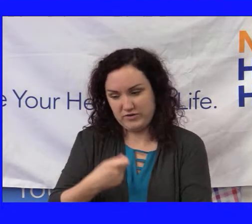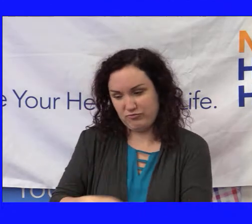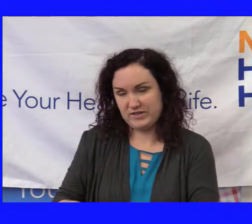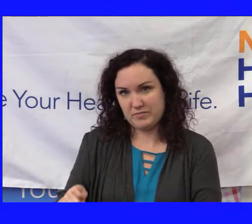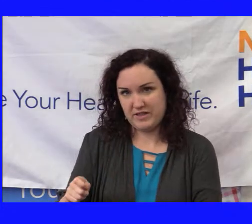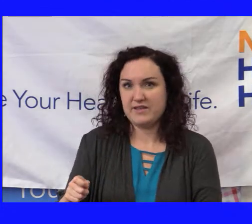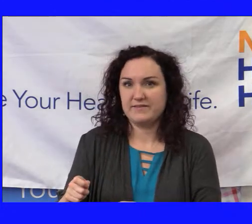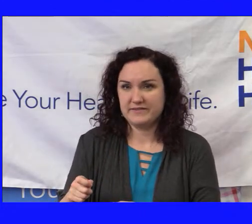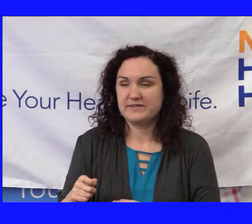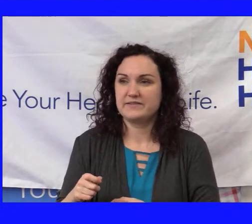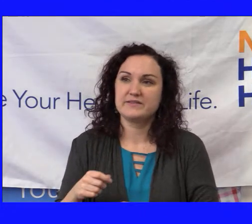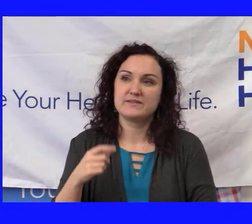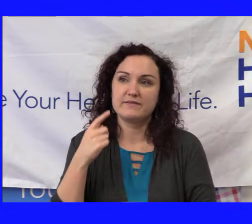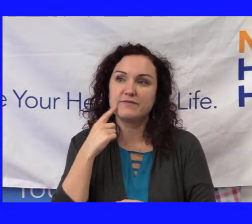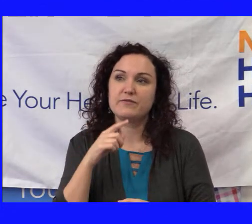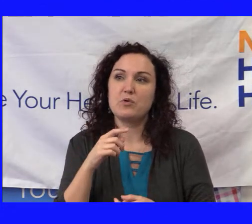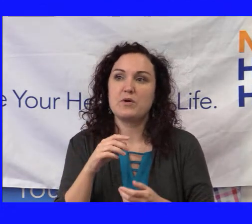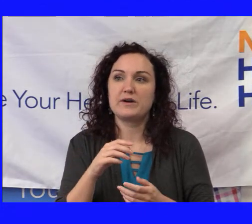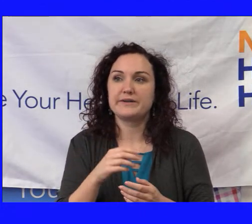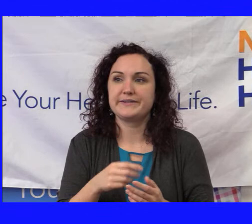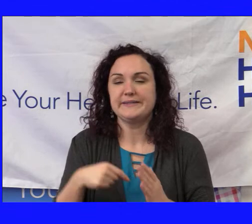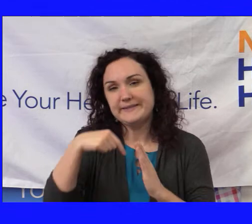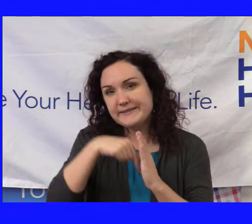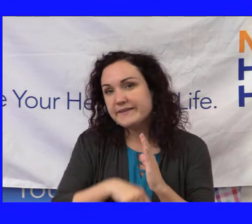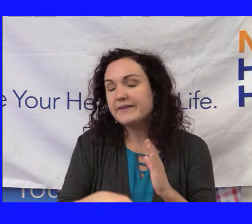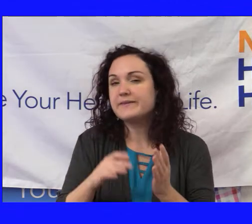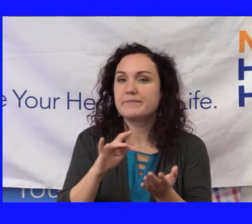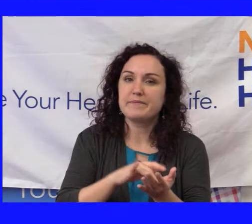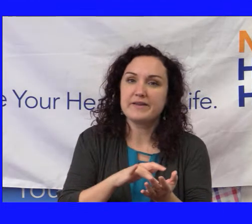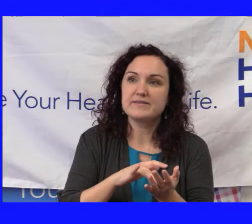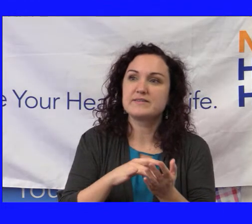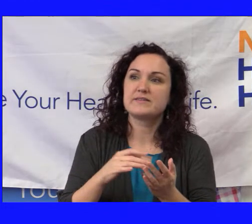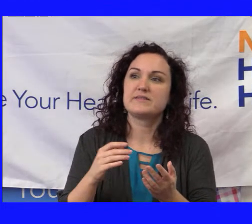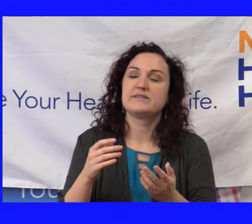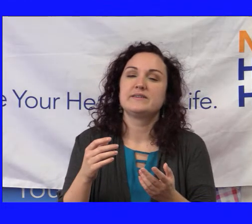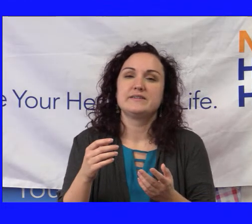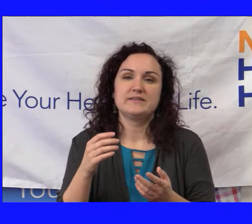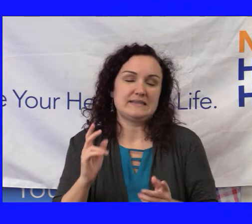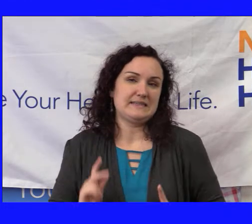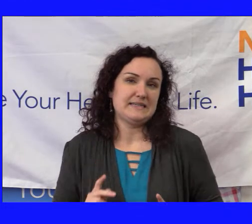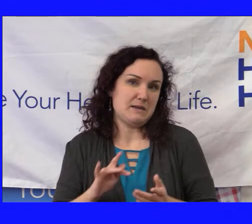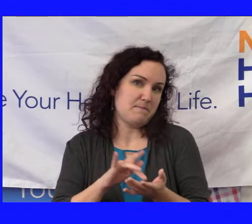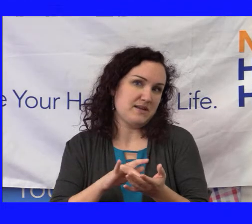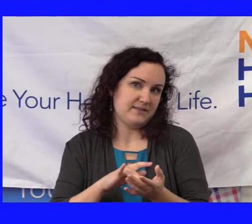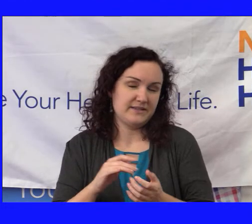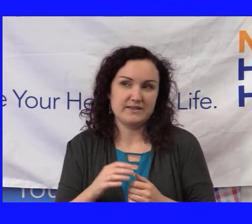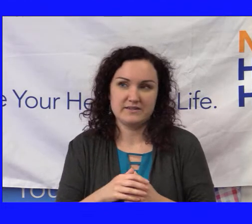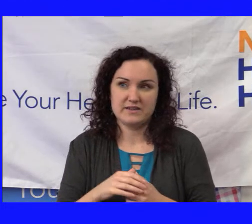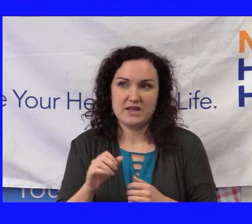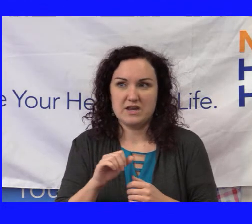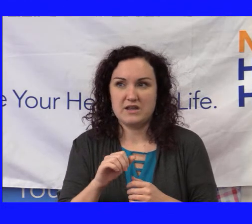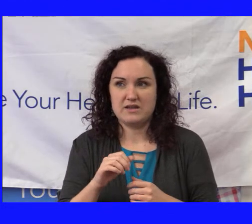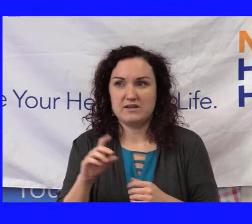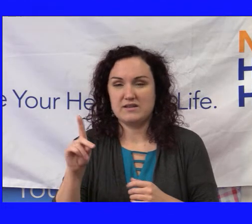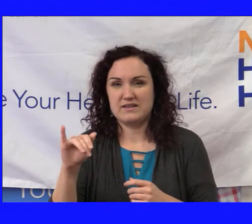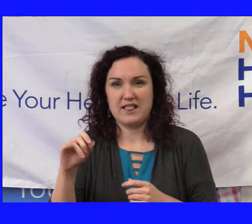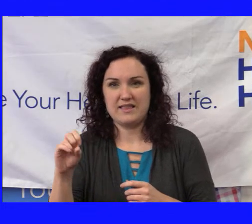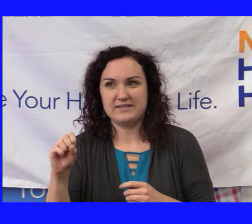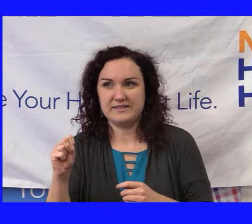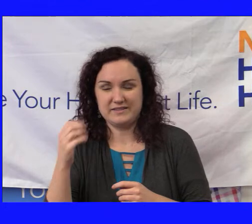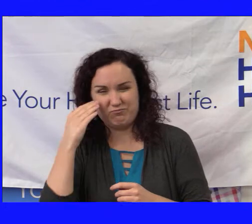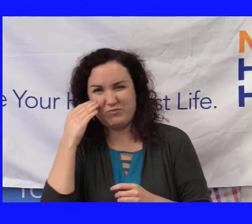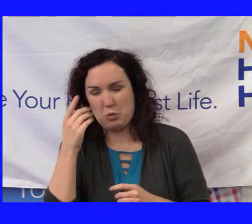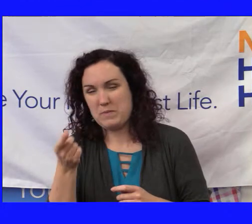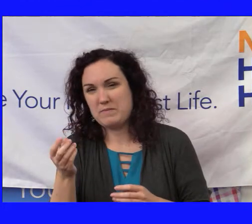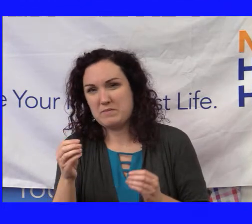transplantation and for intensification of use of ACE inhibitors and other. Dialysis is,